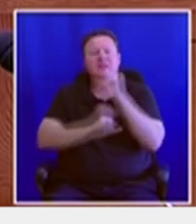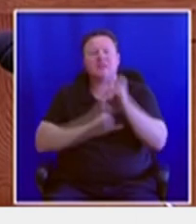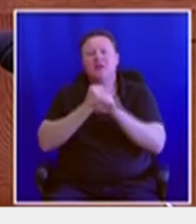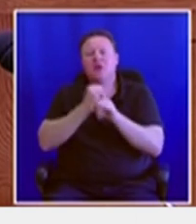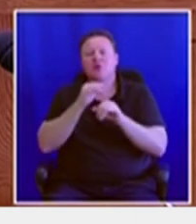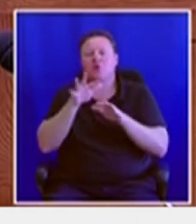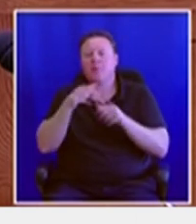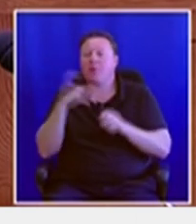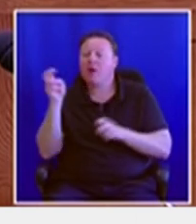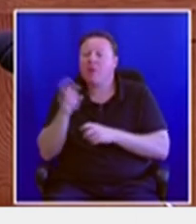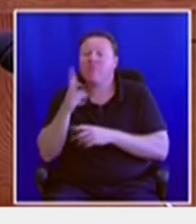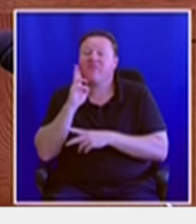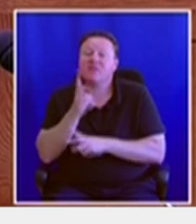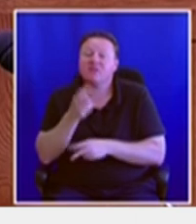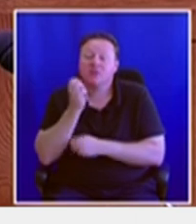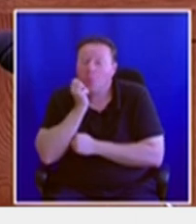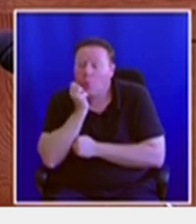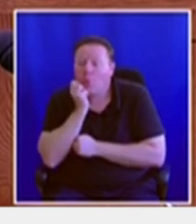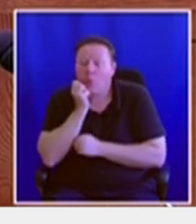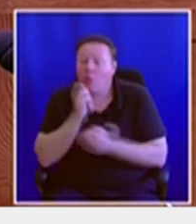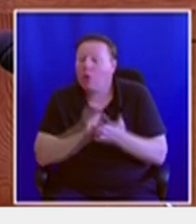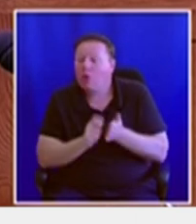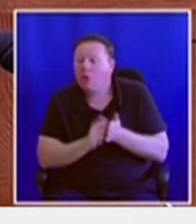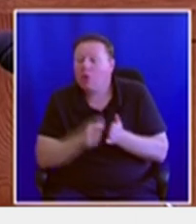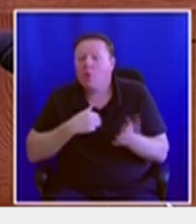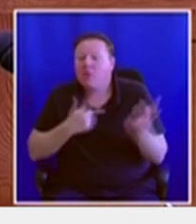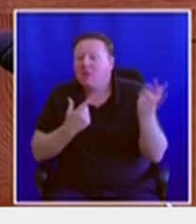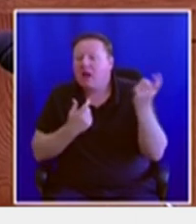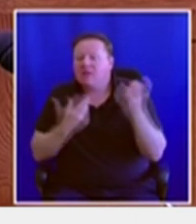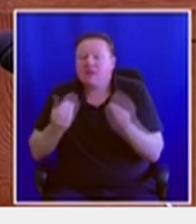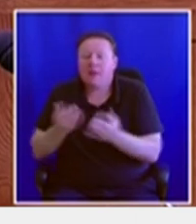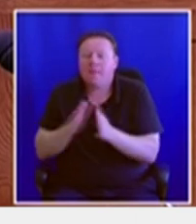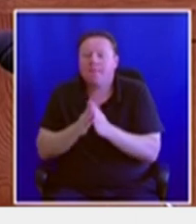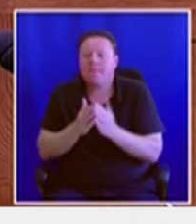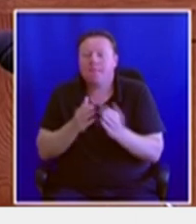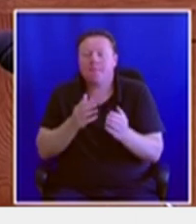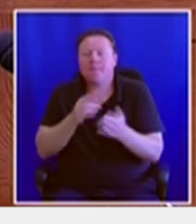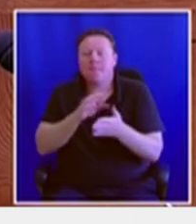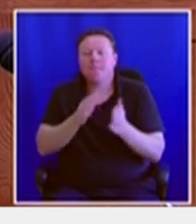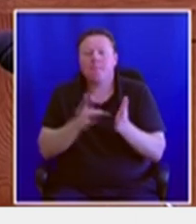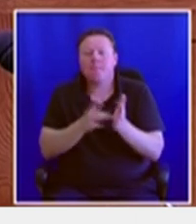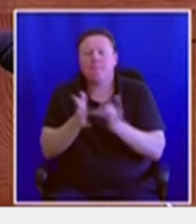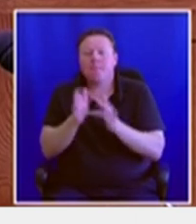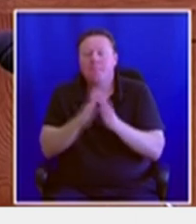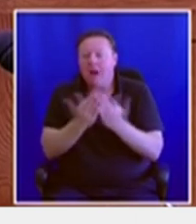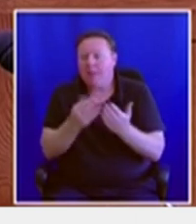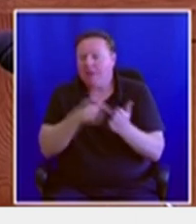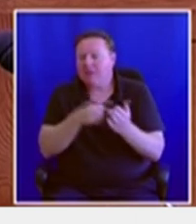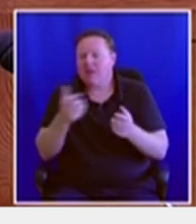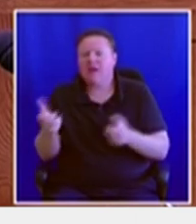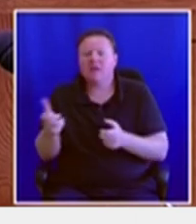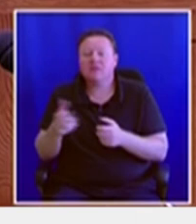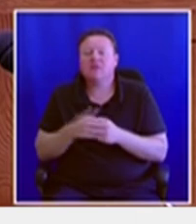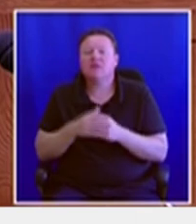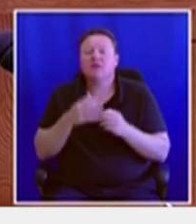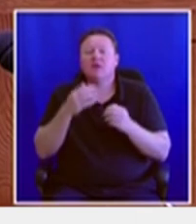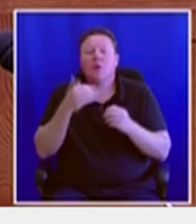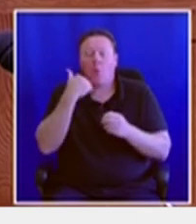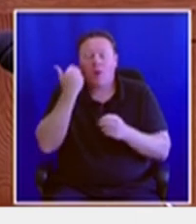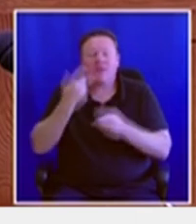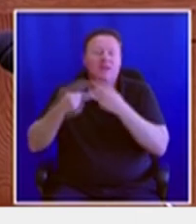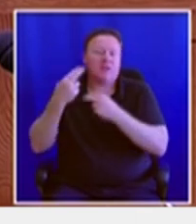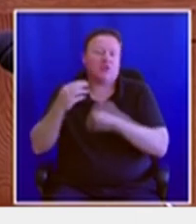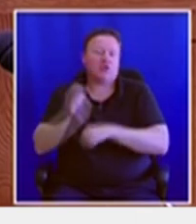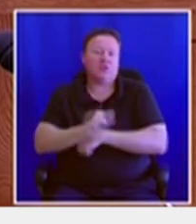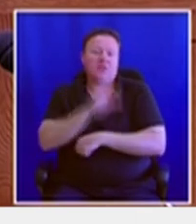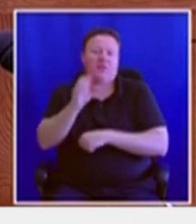hands or with Bibles in their hands. The history of our country needs to be told by us.